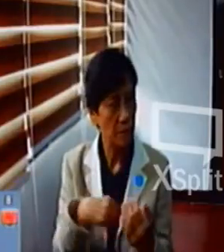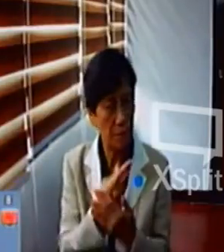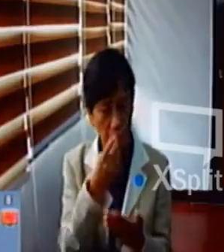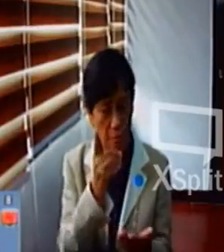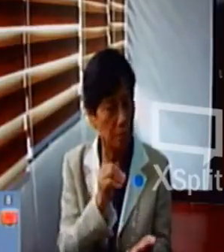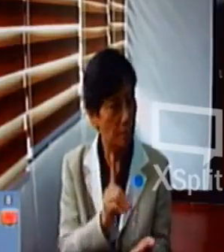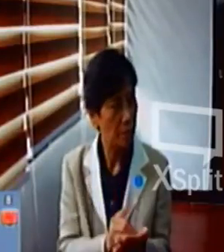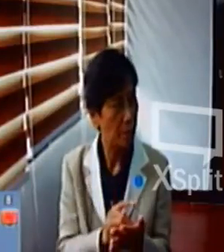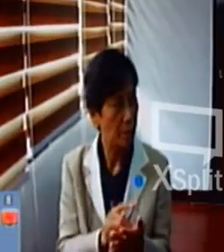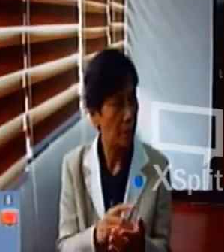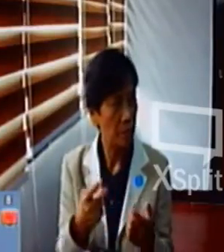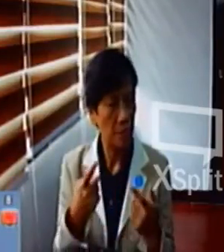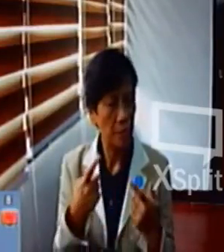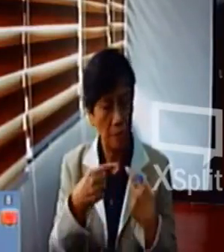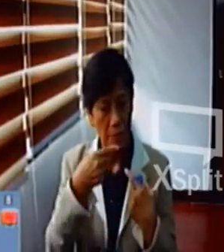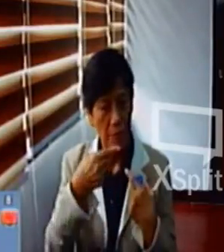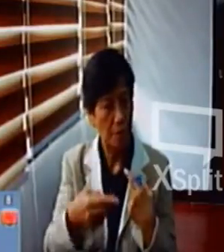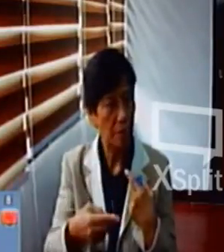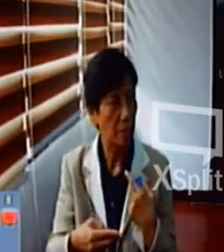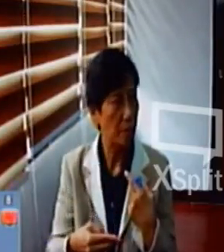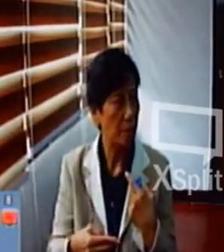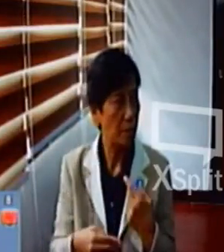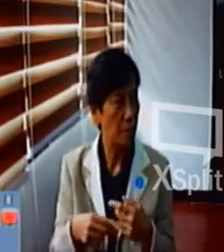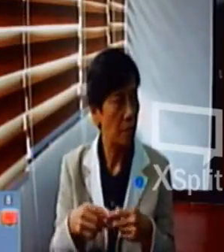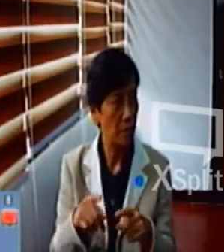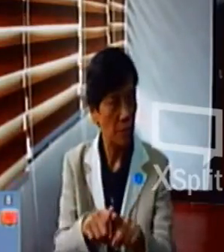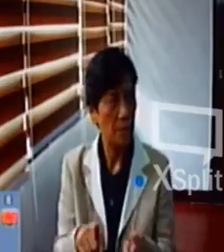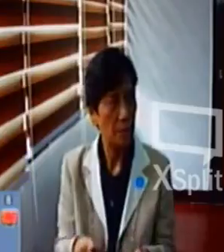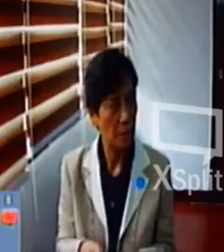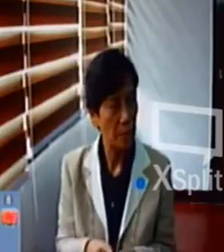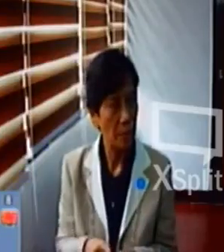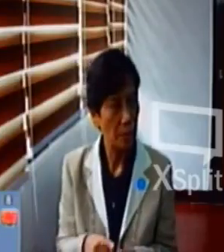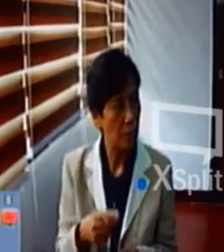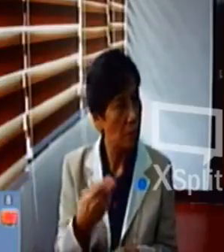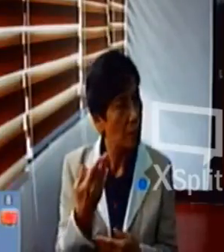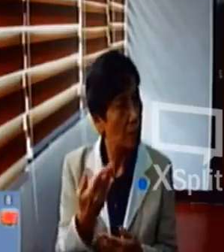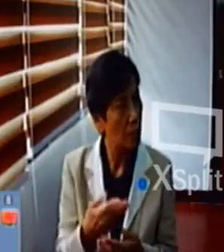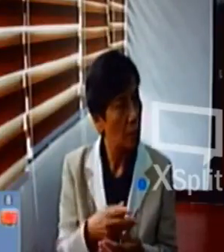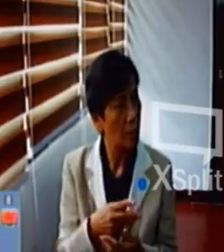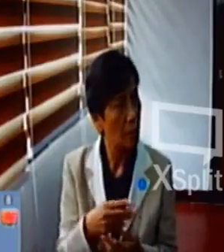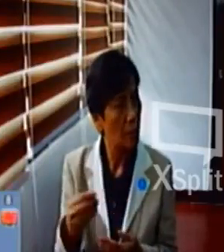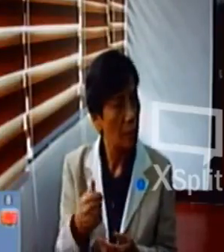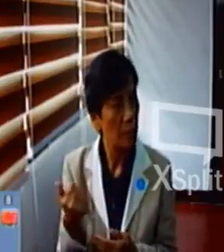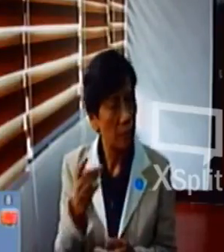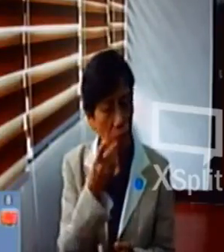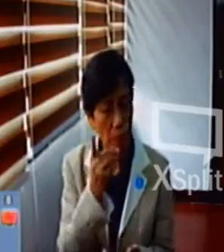that I just recited, as well as the delivery of those documents